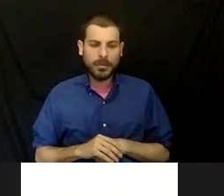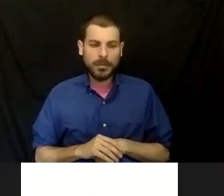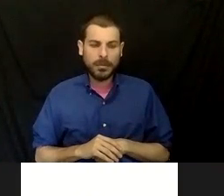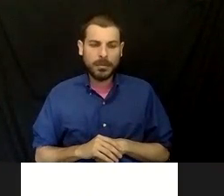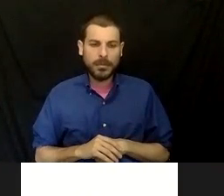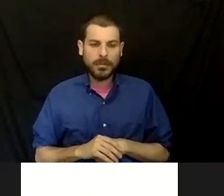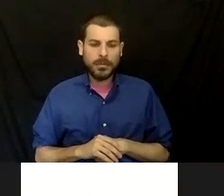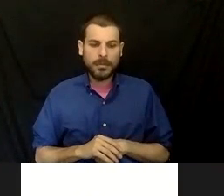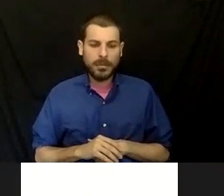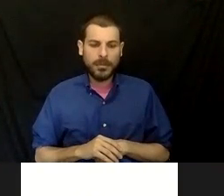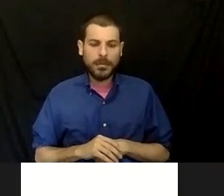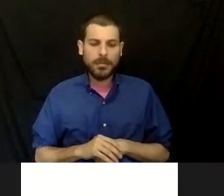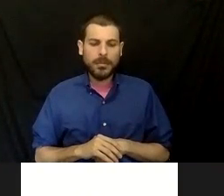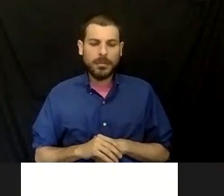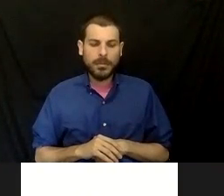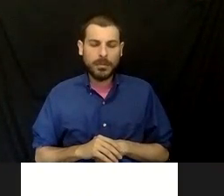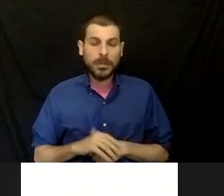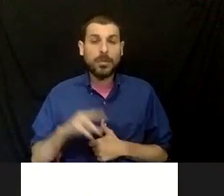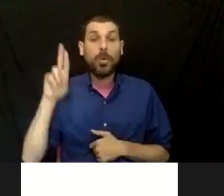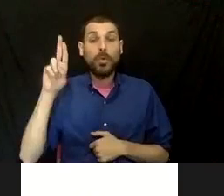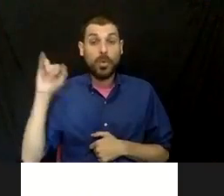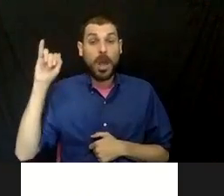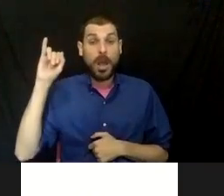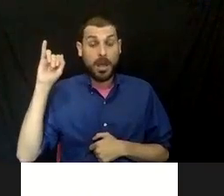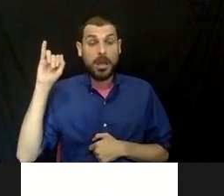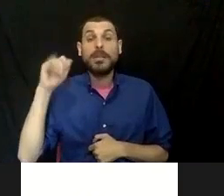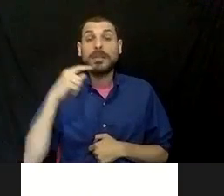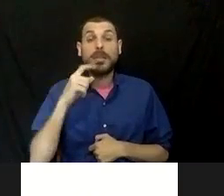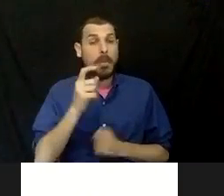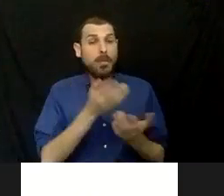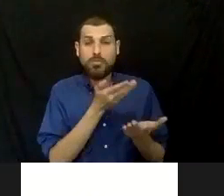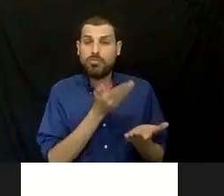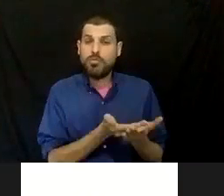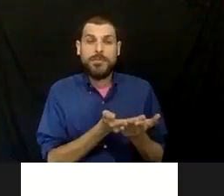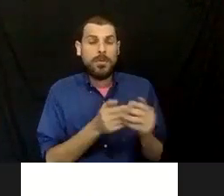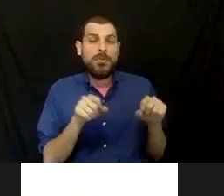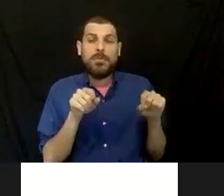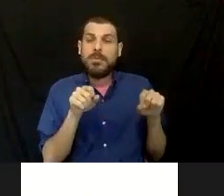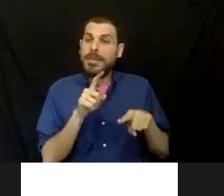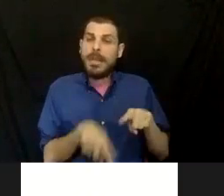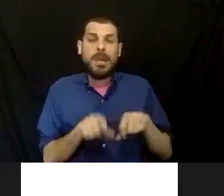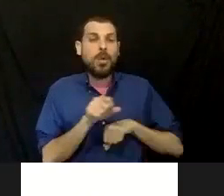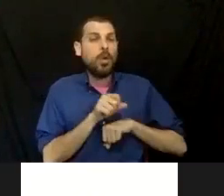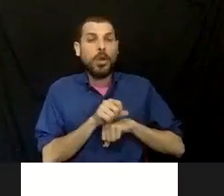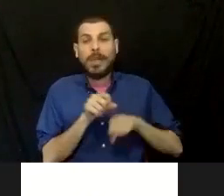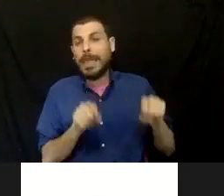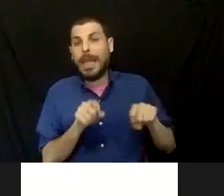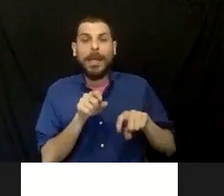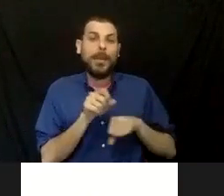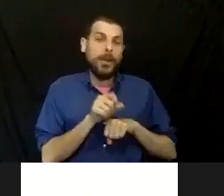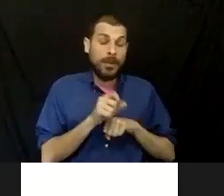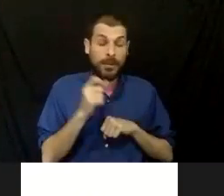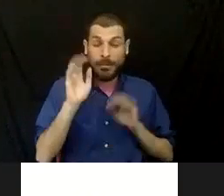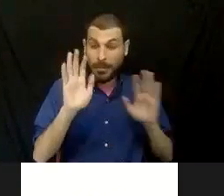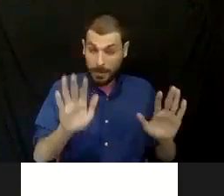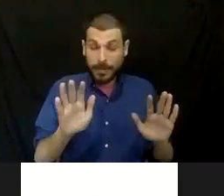the modifications to the rules for COVID-19, you are still able to work